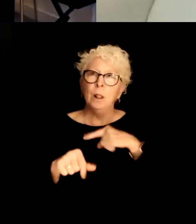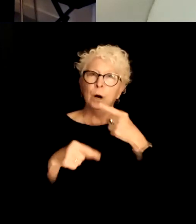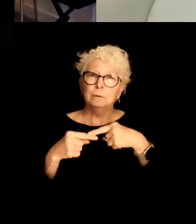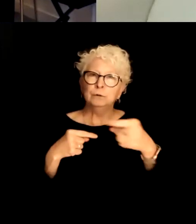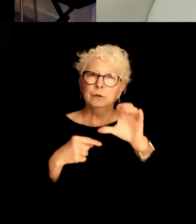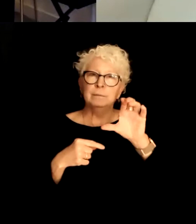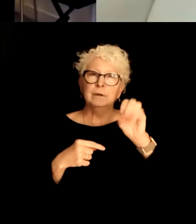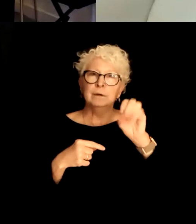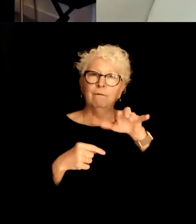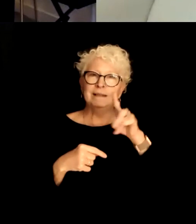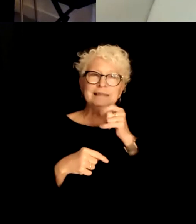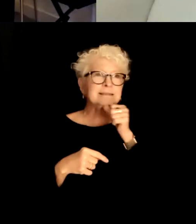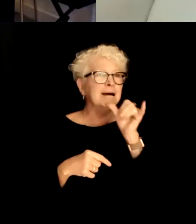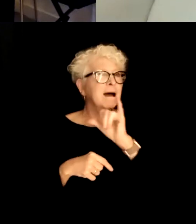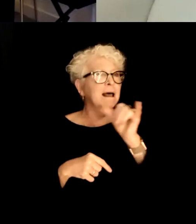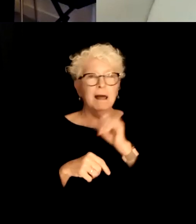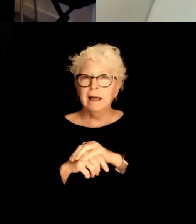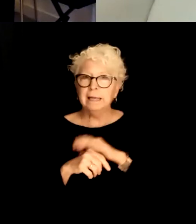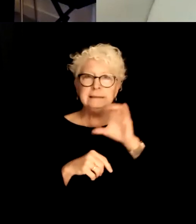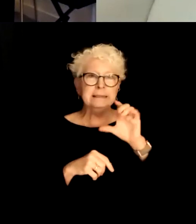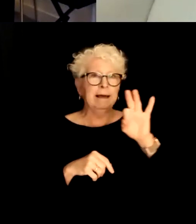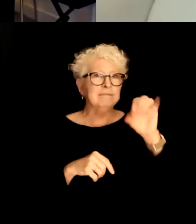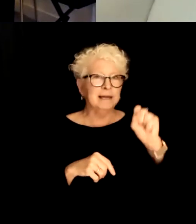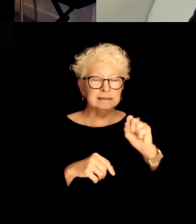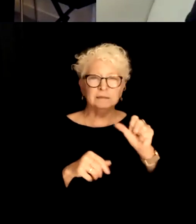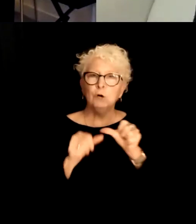fatigue syndrome. And a